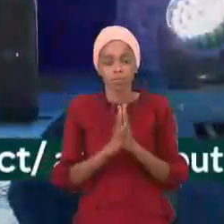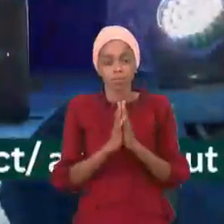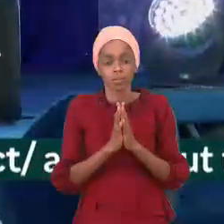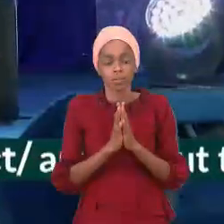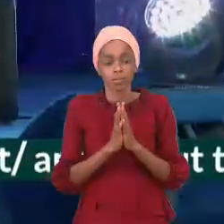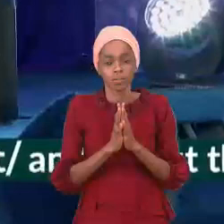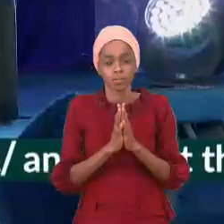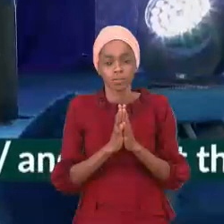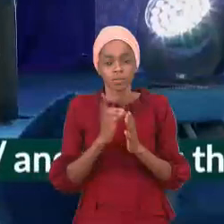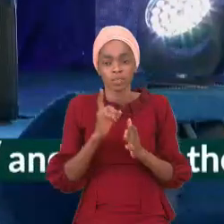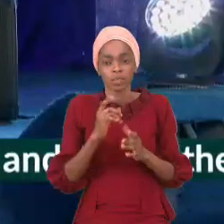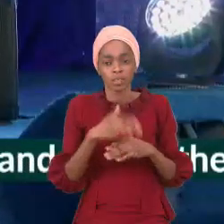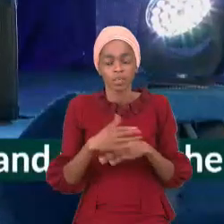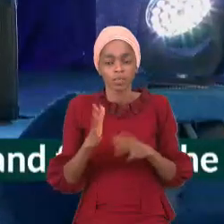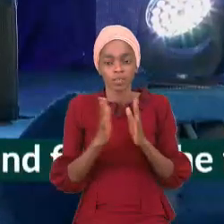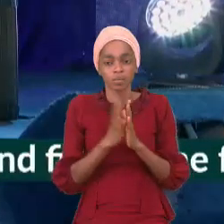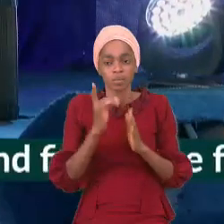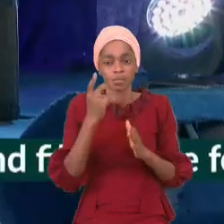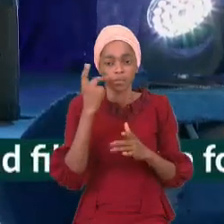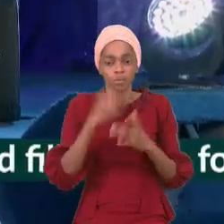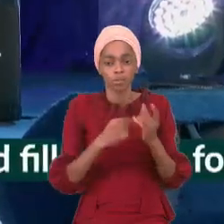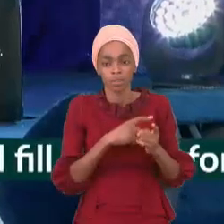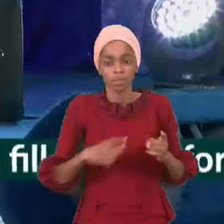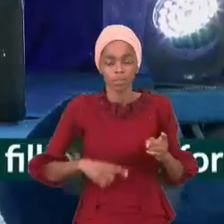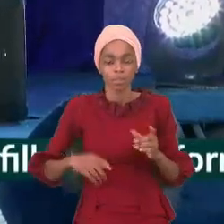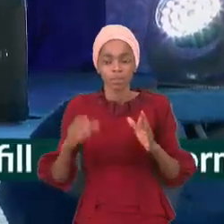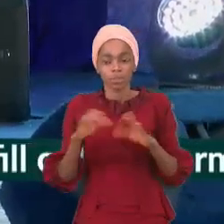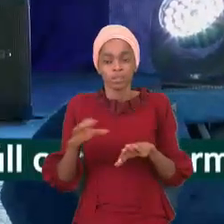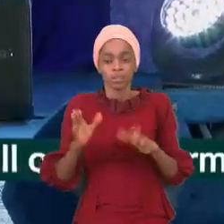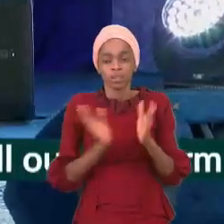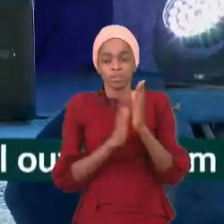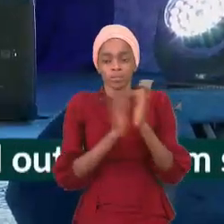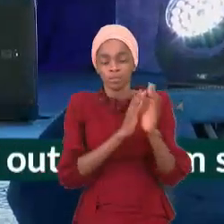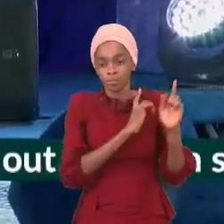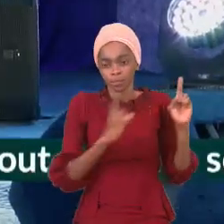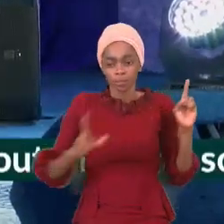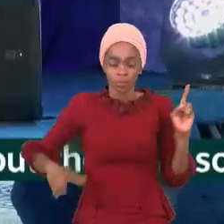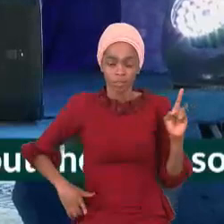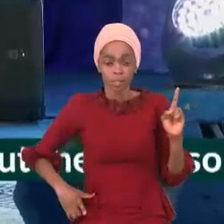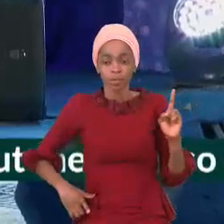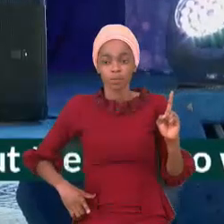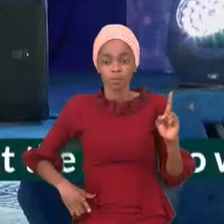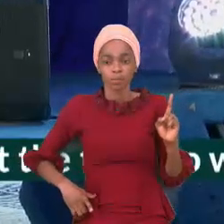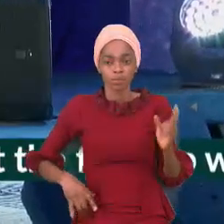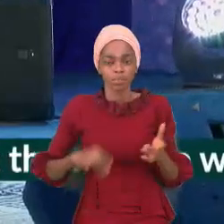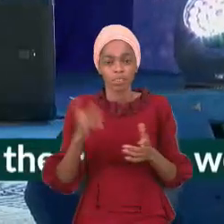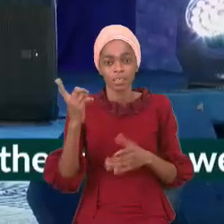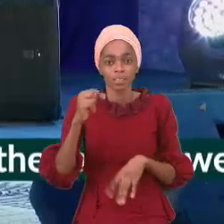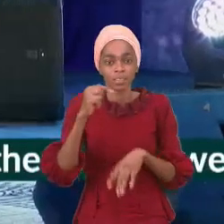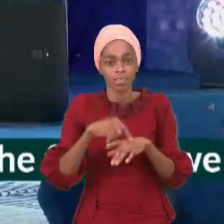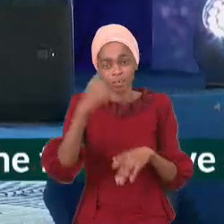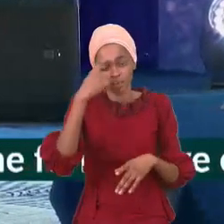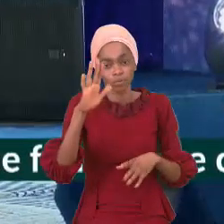and you will see what the Lord will do. Sir, you're welcome. Praise the Lord. Hallelujah. The time for your